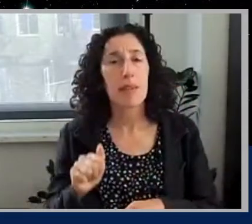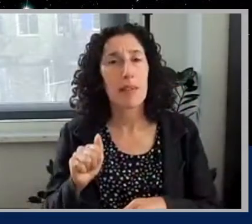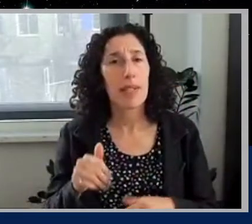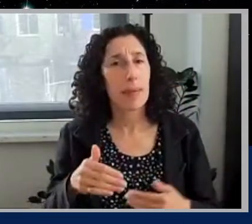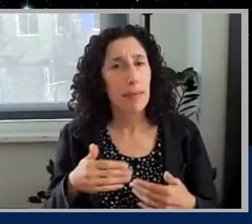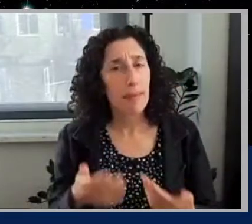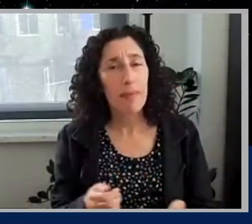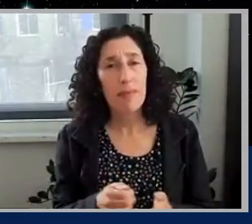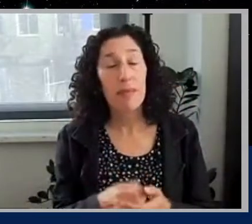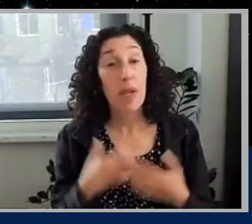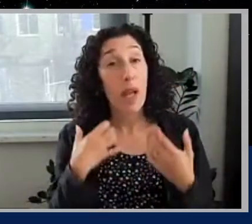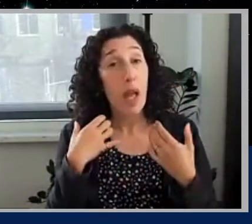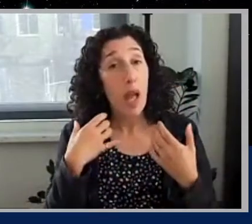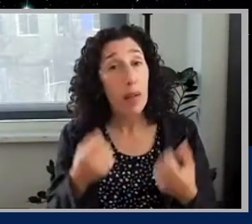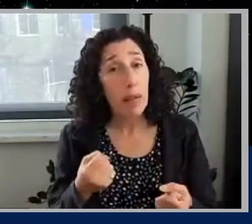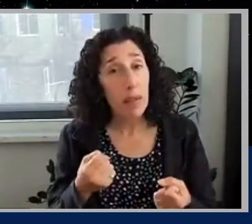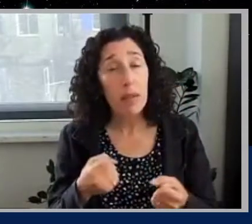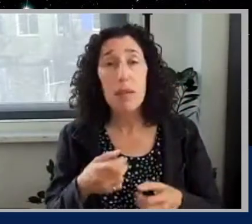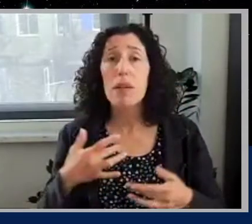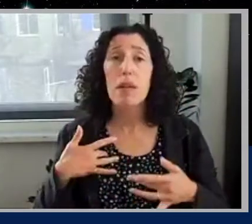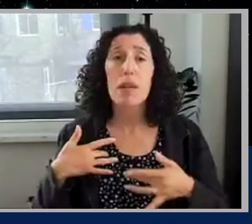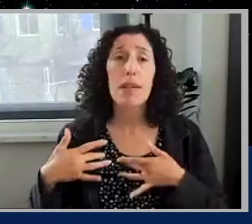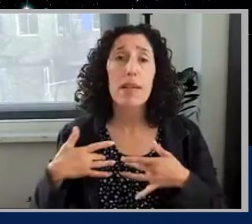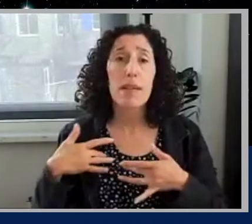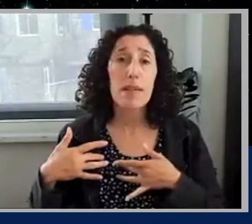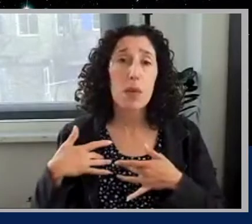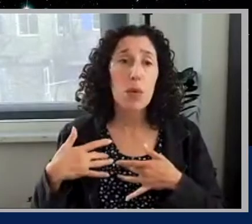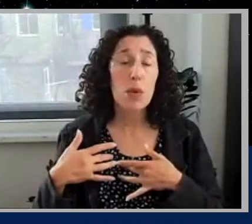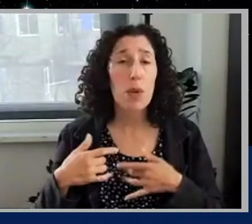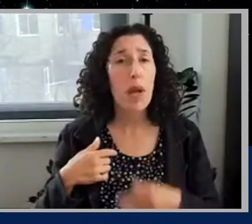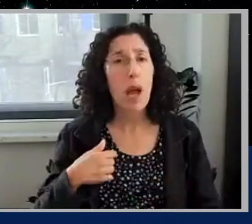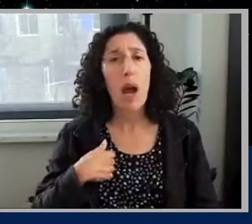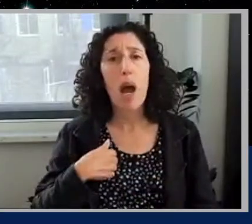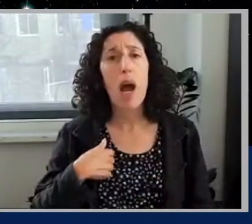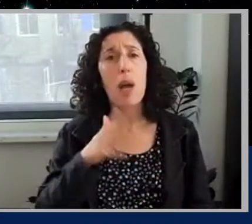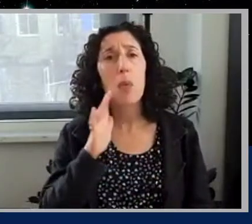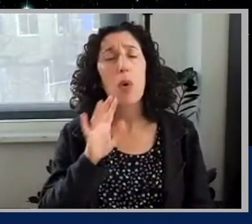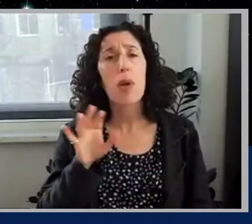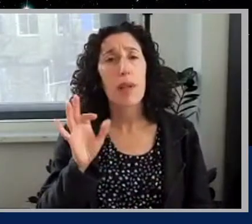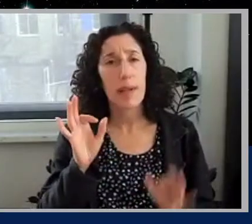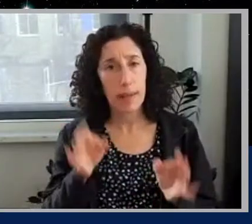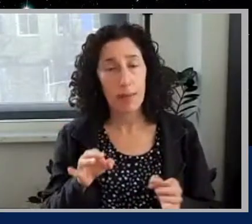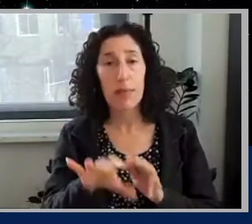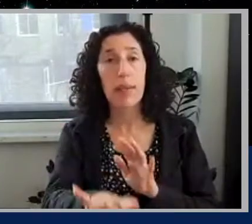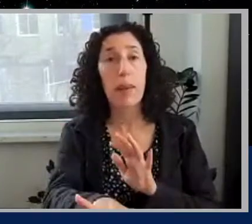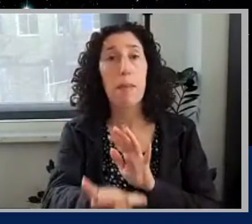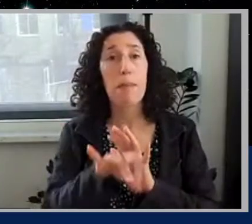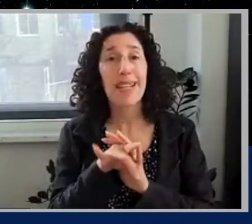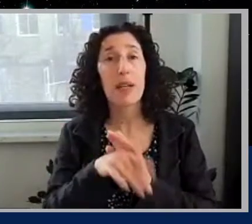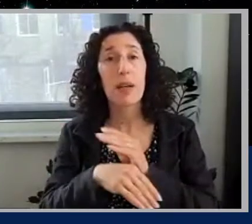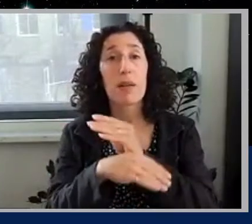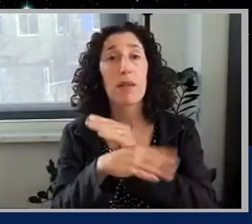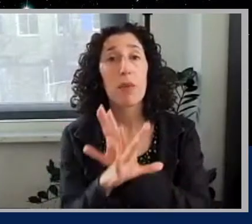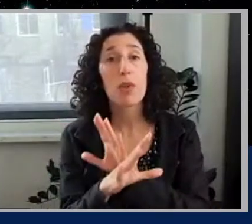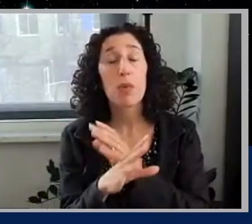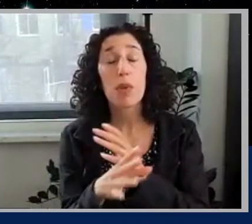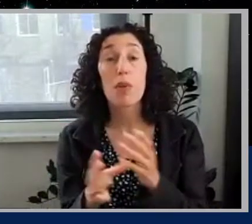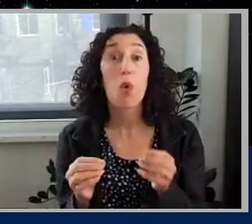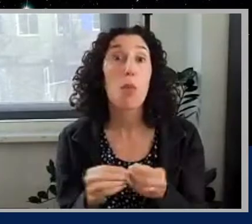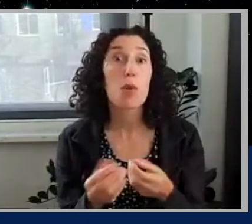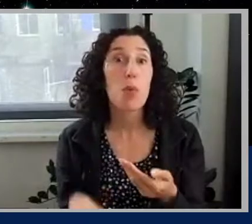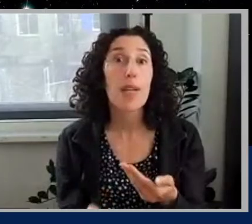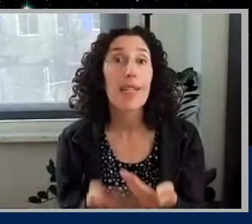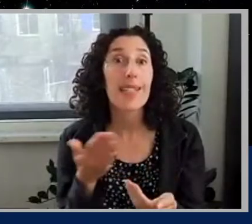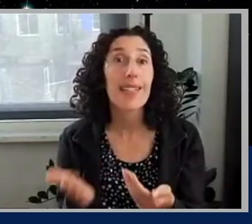But 9 times out of 10, if I'm given the option to be virtual, I will choose it because that is so much easier for me.